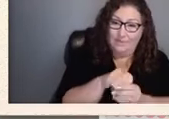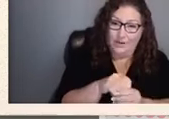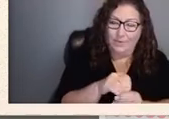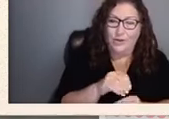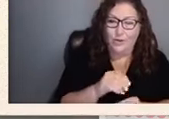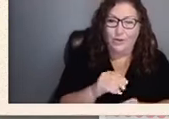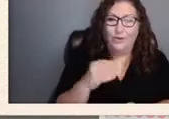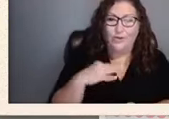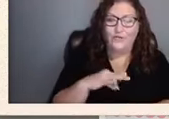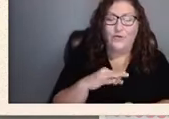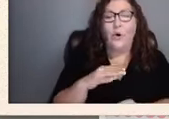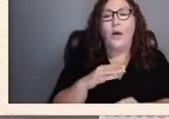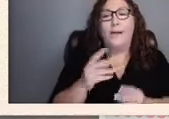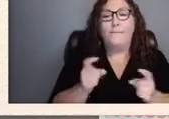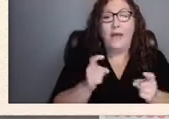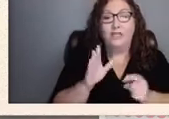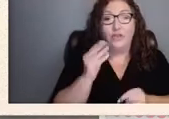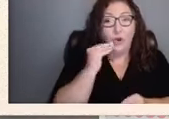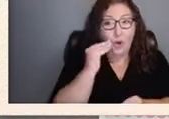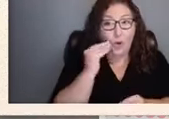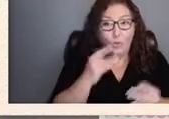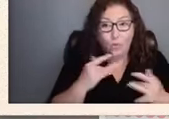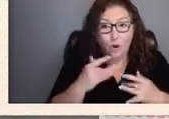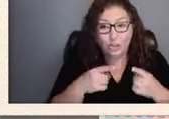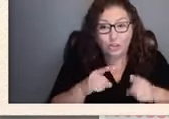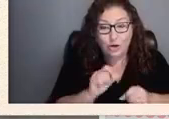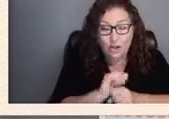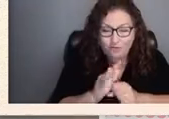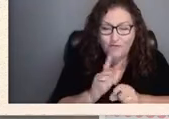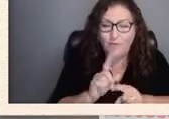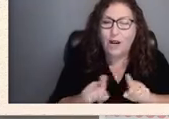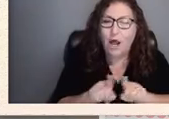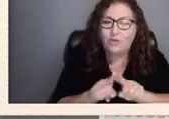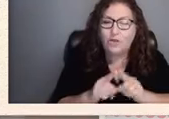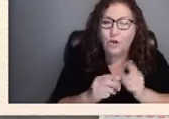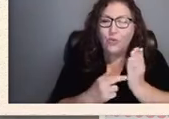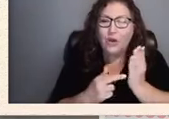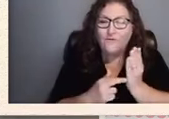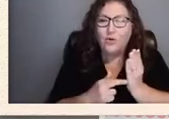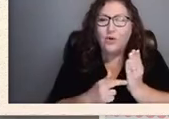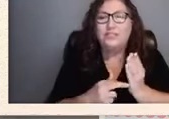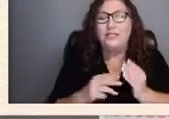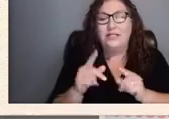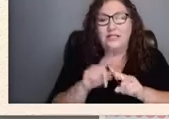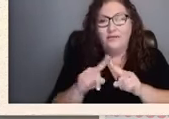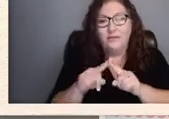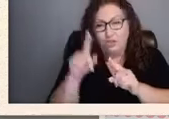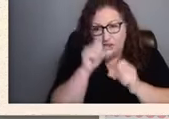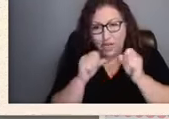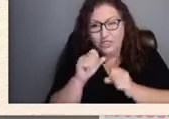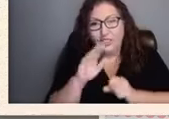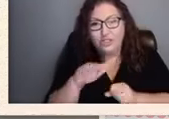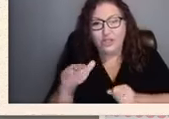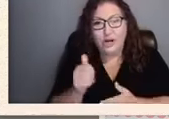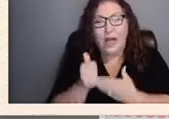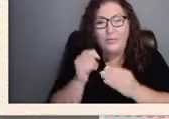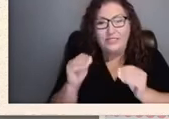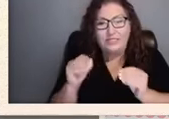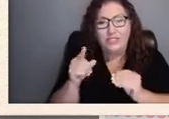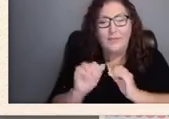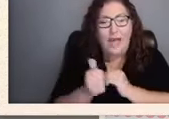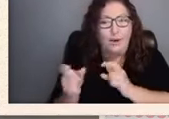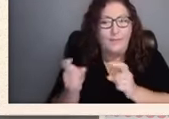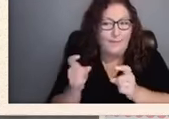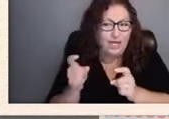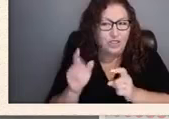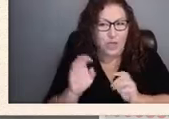worries during COVID, but also reinforcing these very same strategies with their children and helping to teach them how to manage their emotions. A